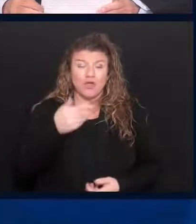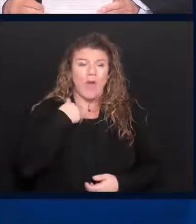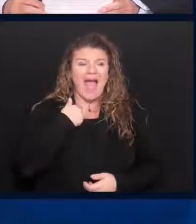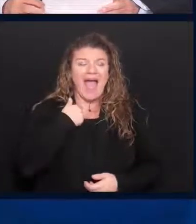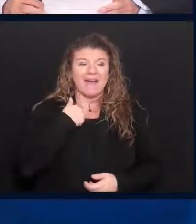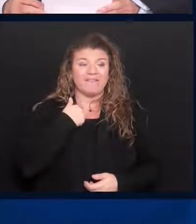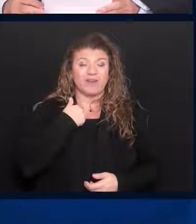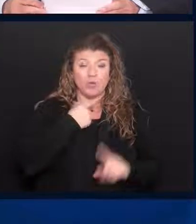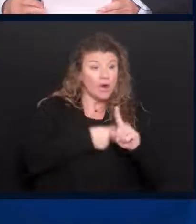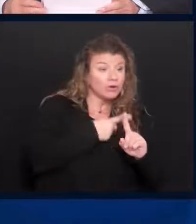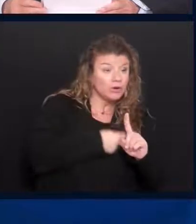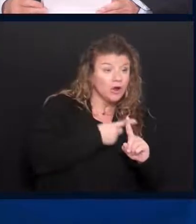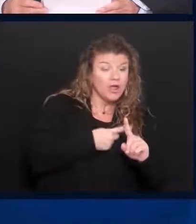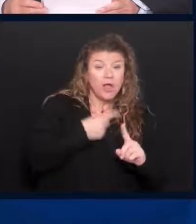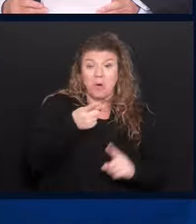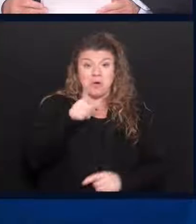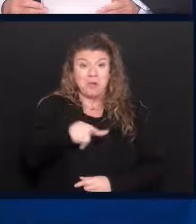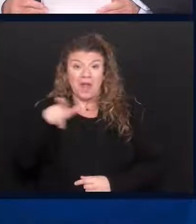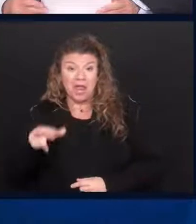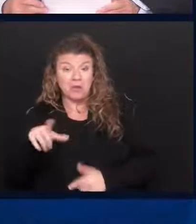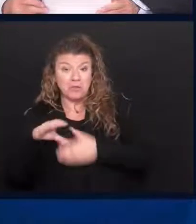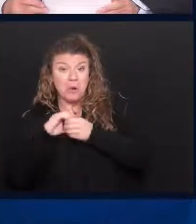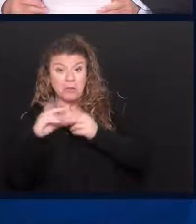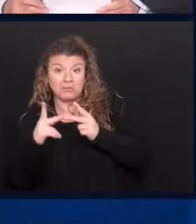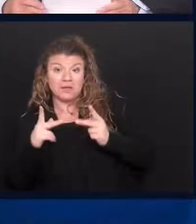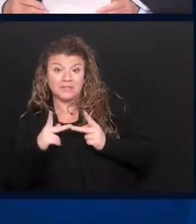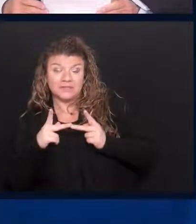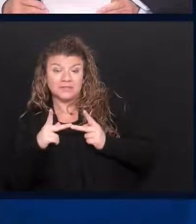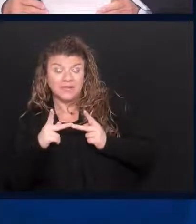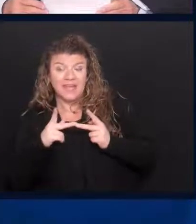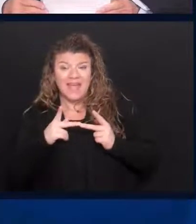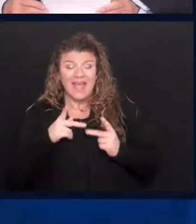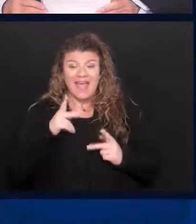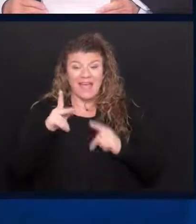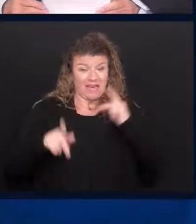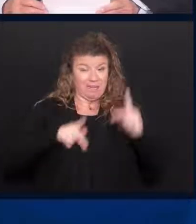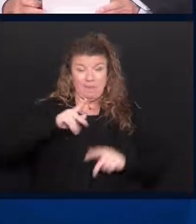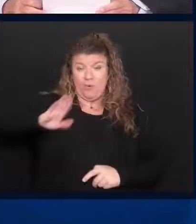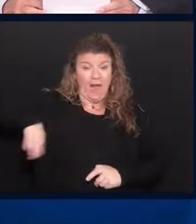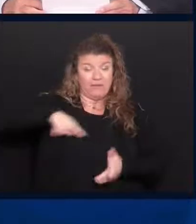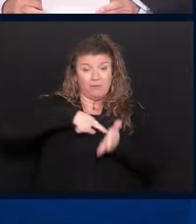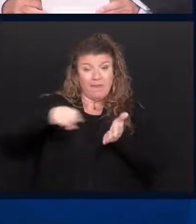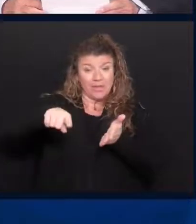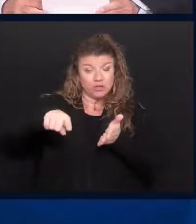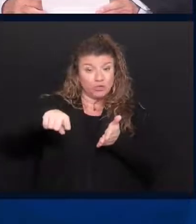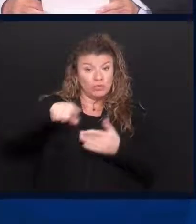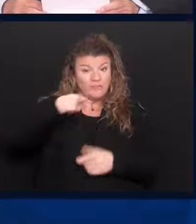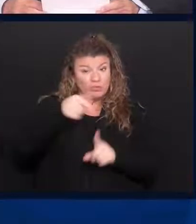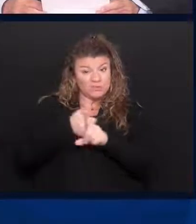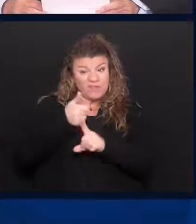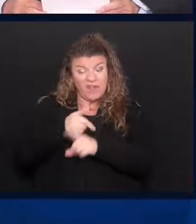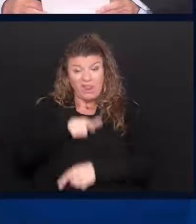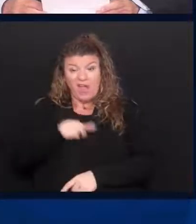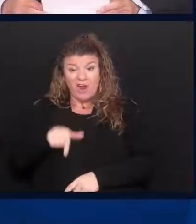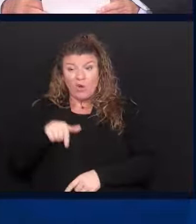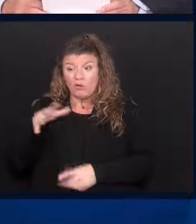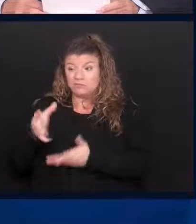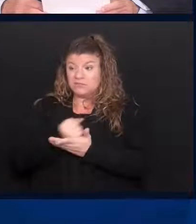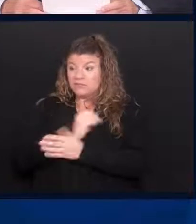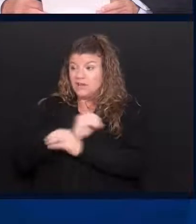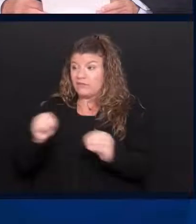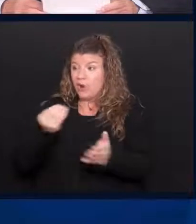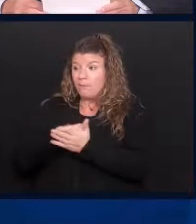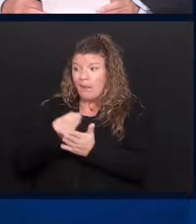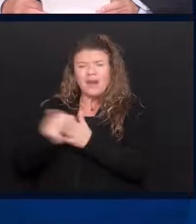a renter or if you're a landlord and people haven't paid you as a landlord, I highly recommend you get in touch